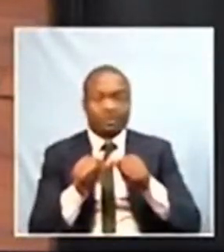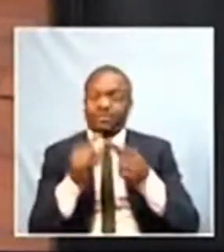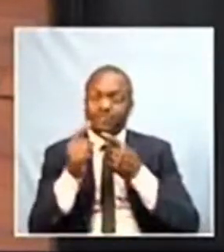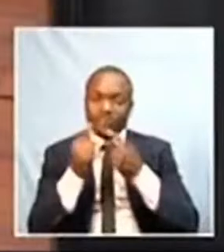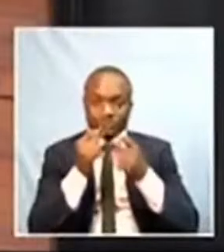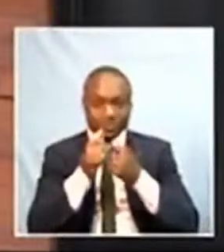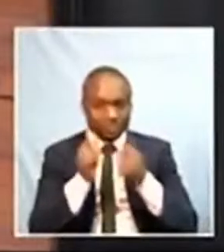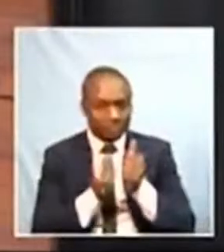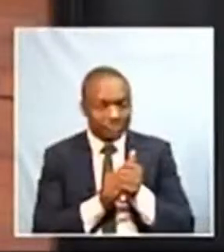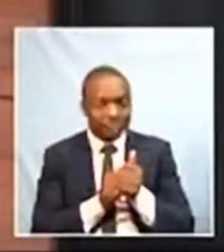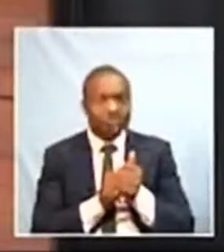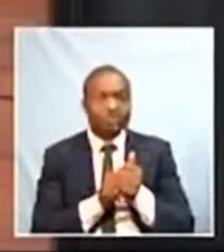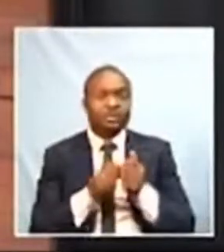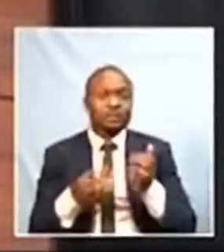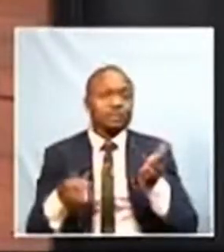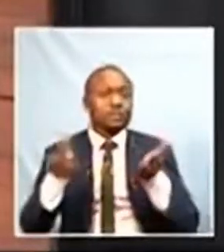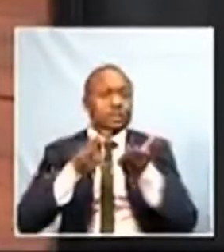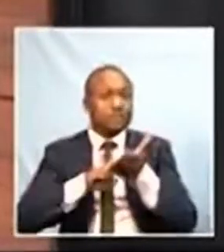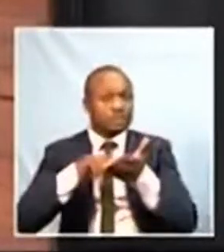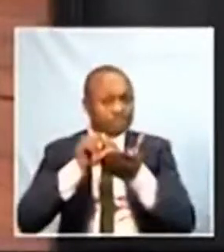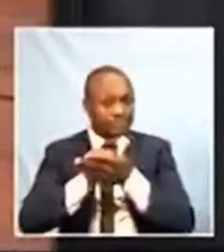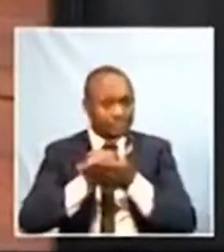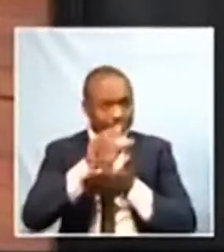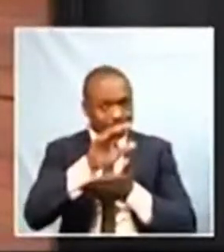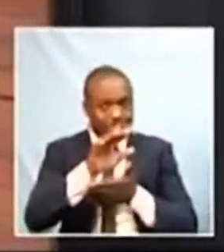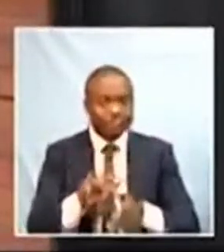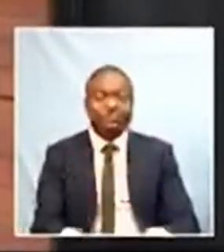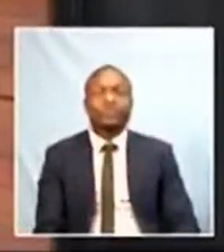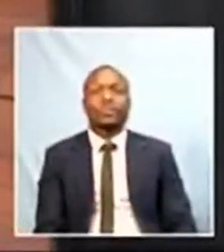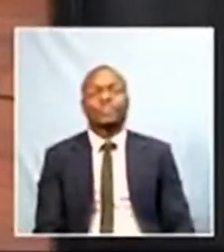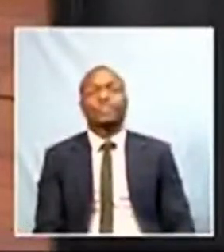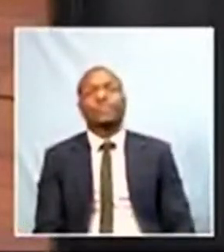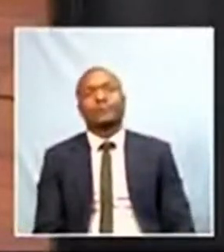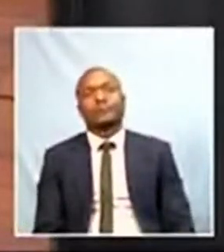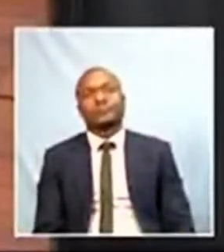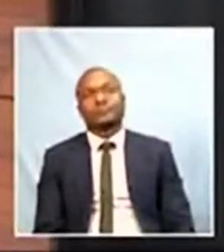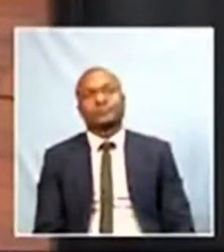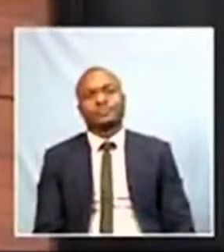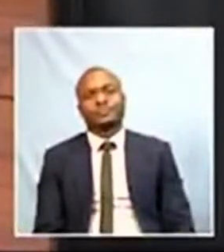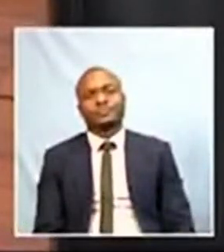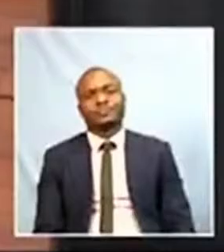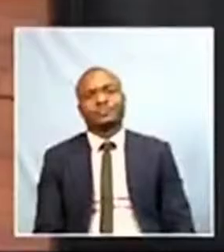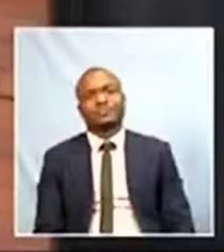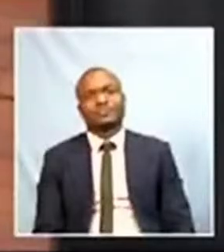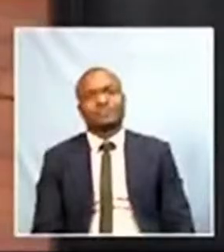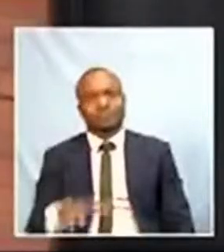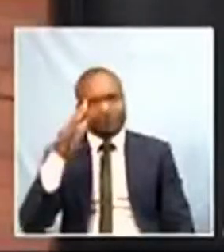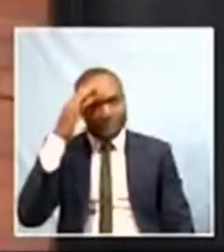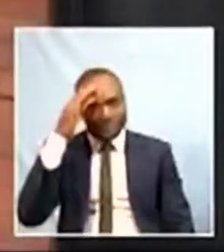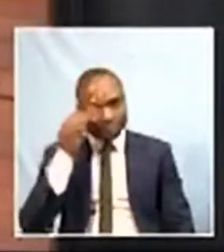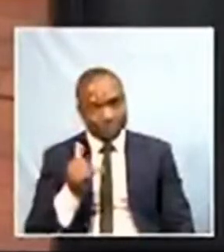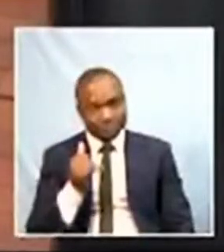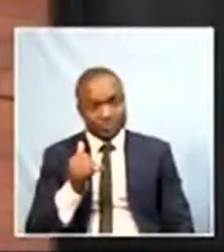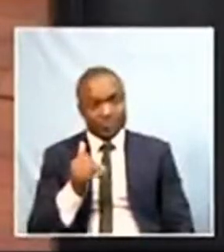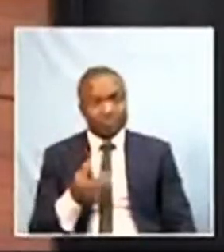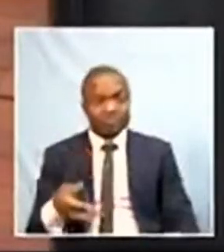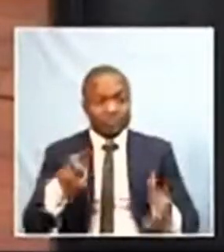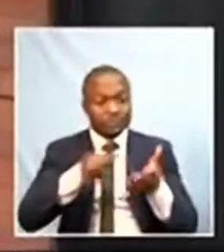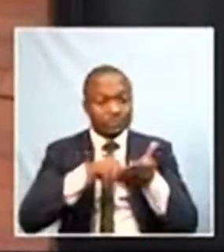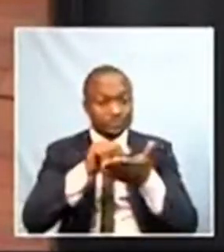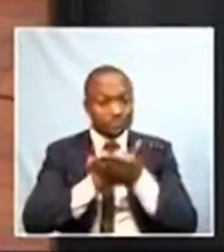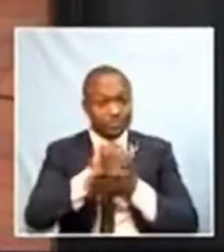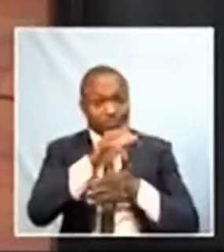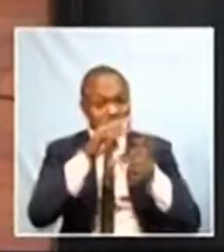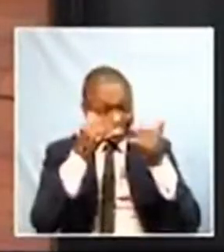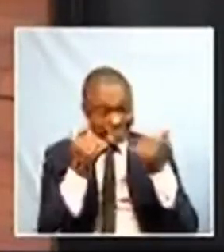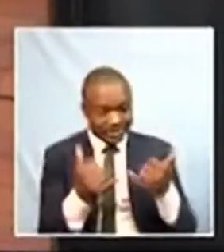of re-advertising. Why are they re-advertising it